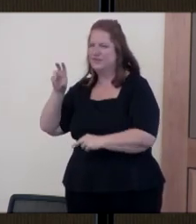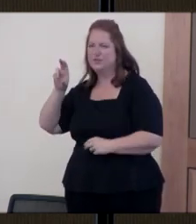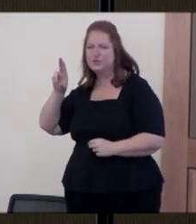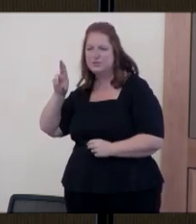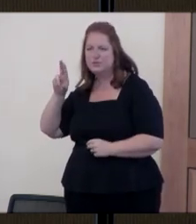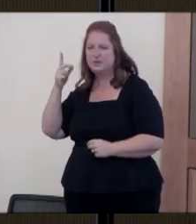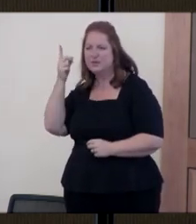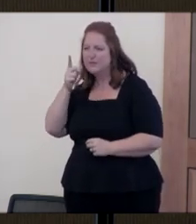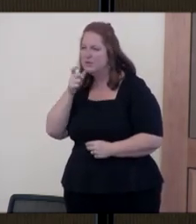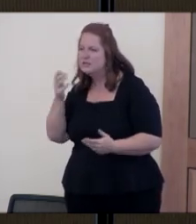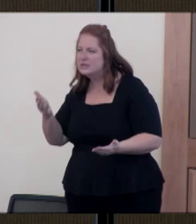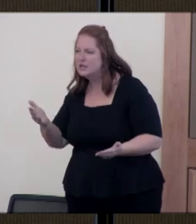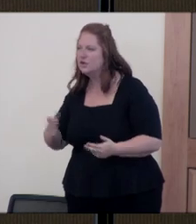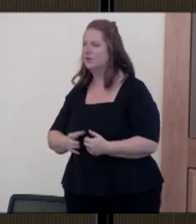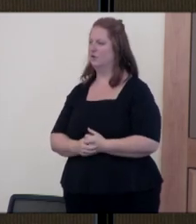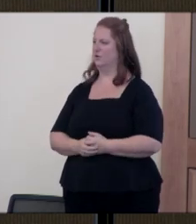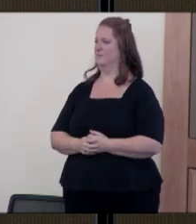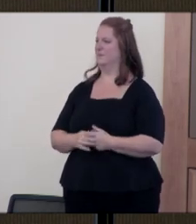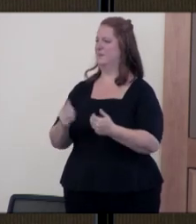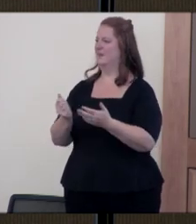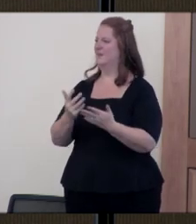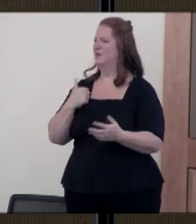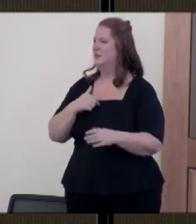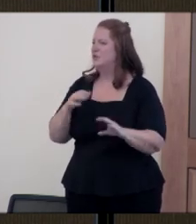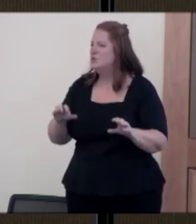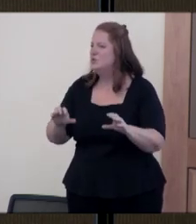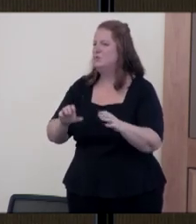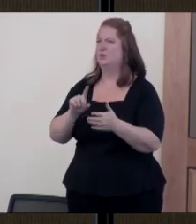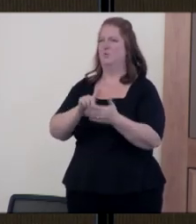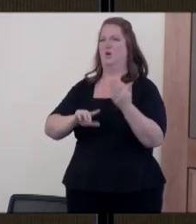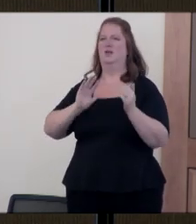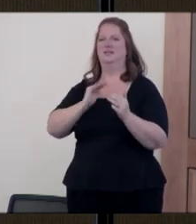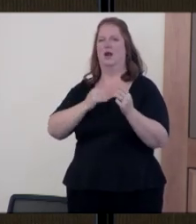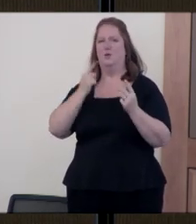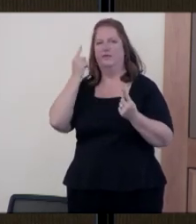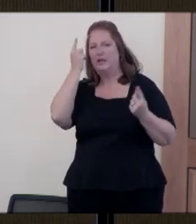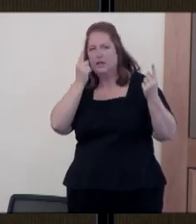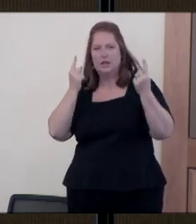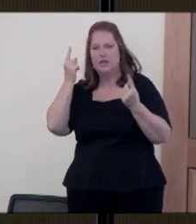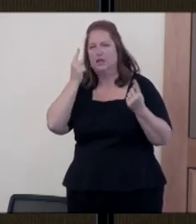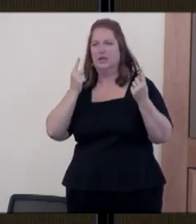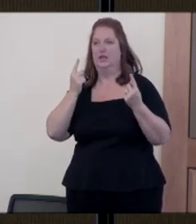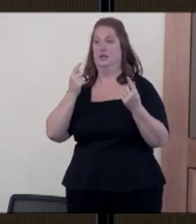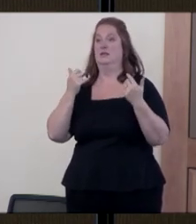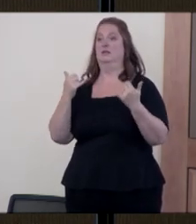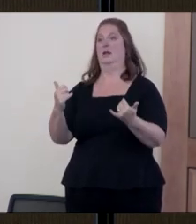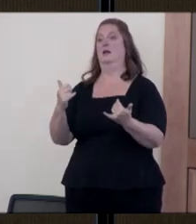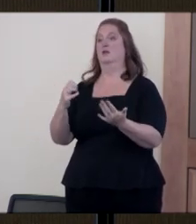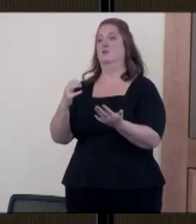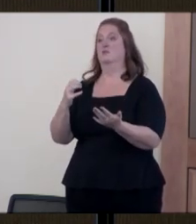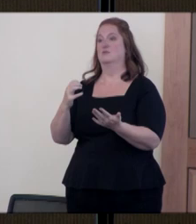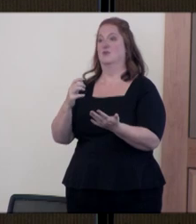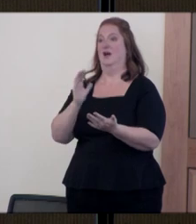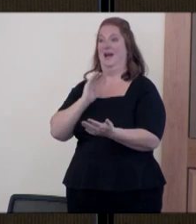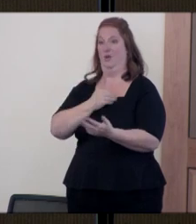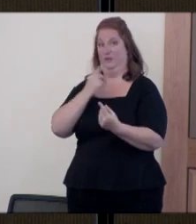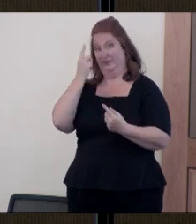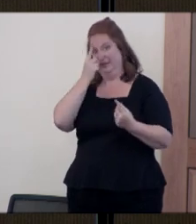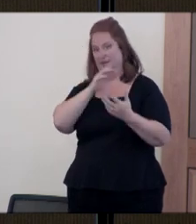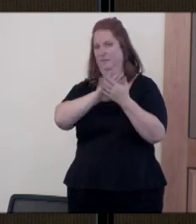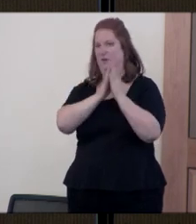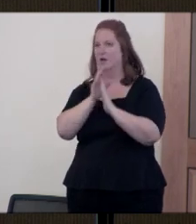are here. Think about all the things that we do. Think about the things we think about. Now it's our chance to make the things we think about